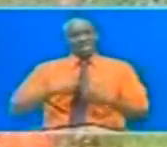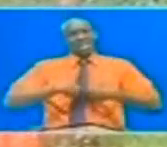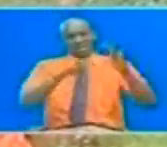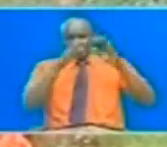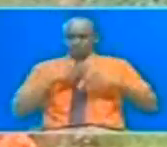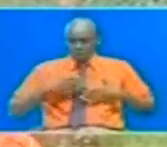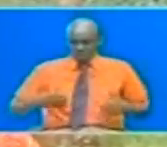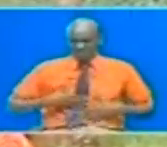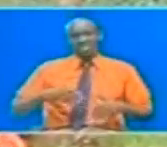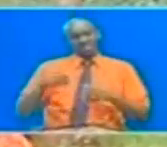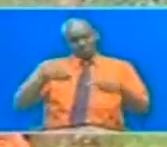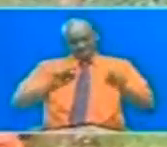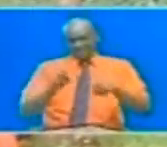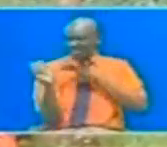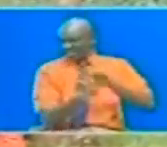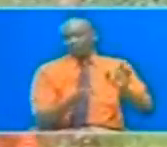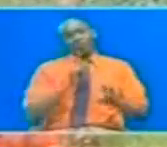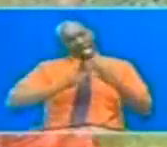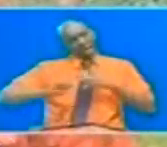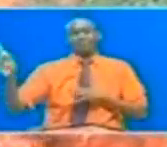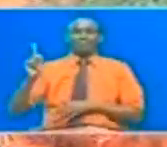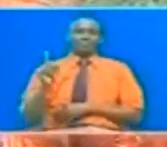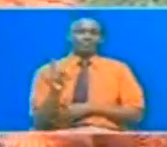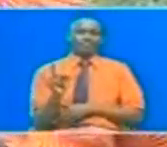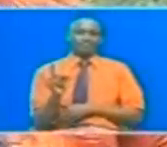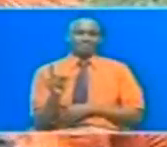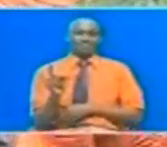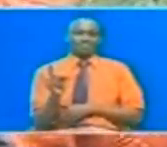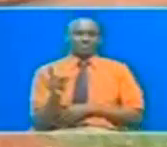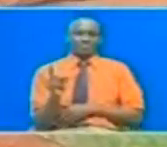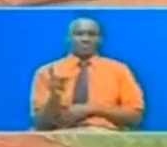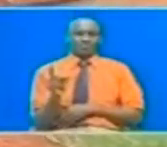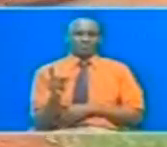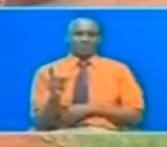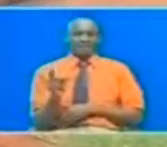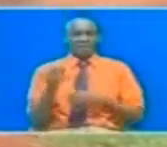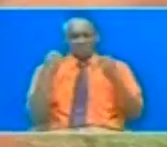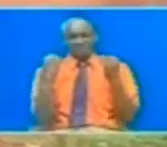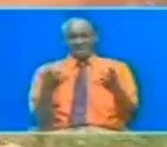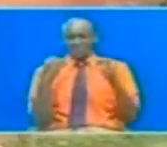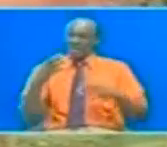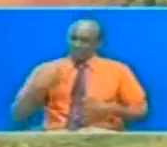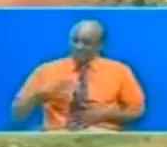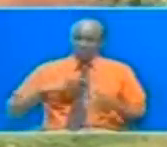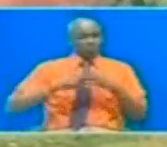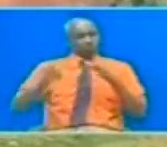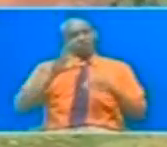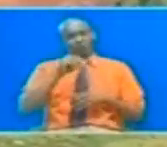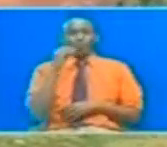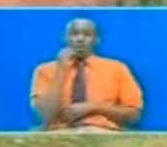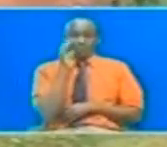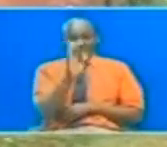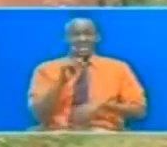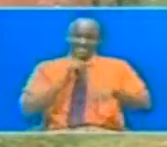Kabidi tuangushe pikipiki na ule mwili pale, tena tuokoe pia sisi tutorokee usalama wetu. Many people have fled from their houses as